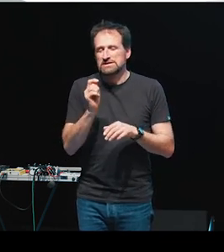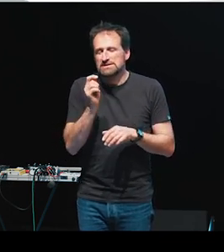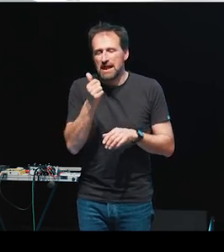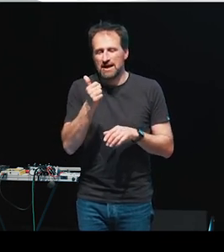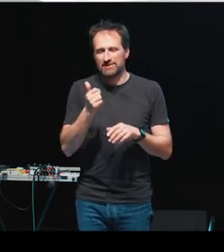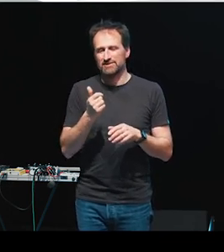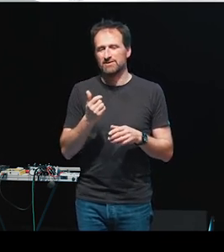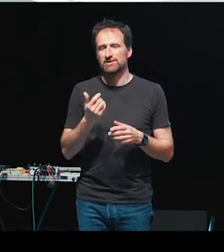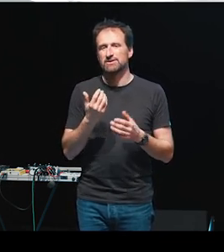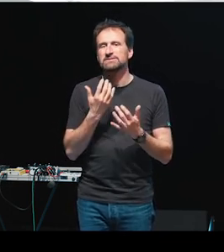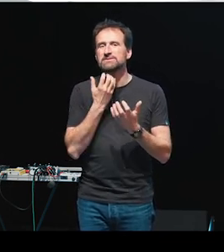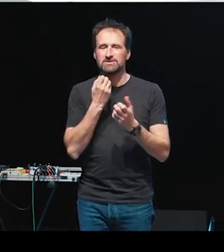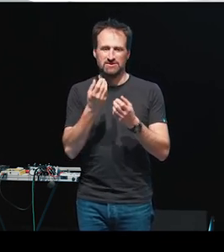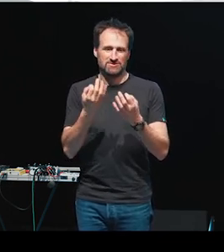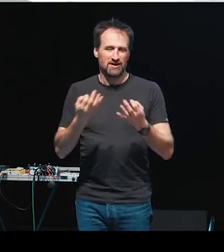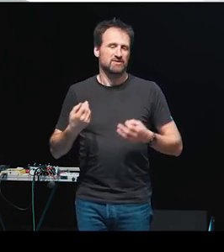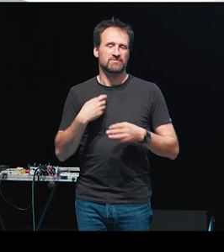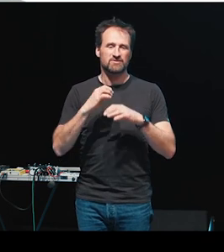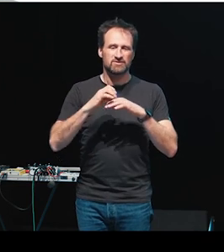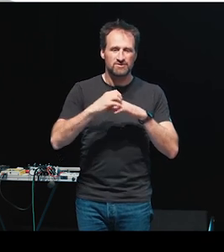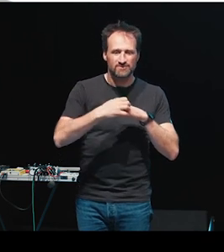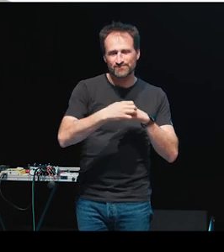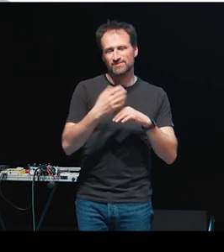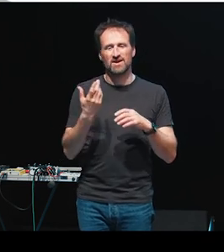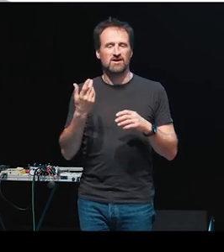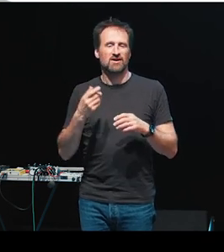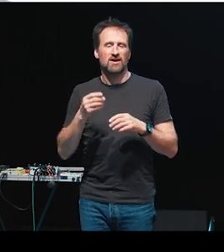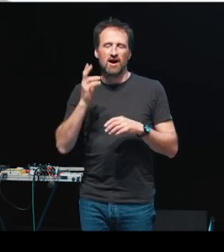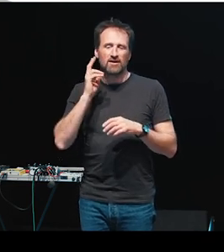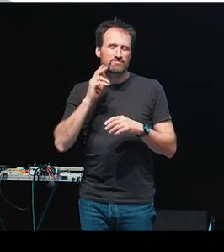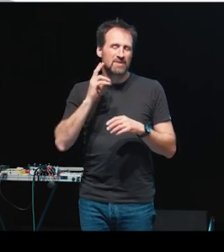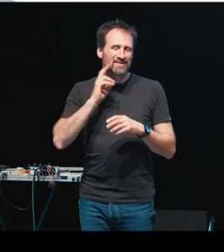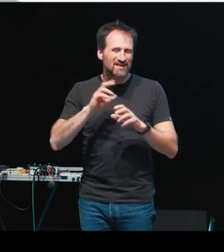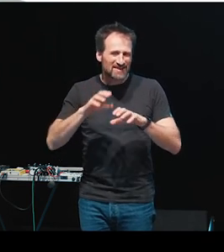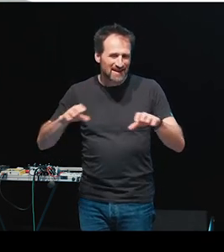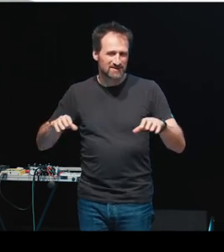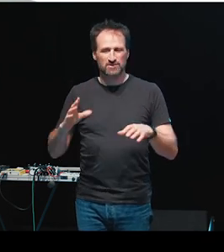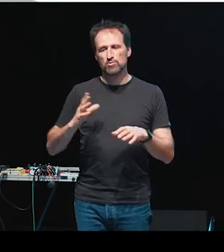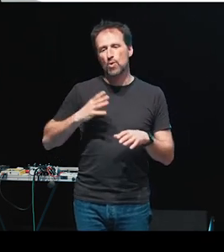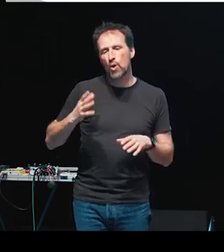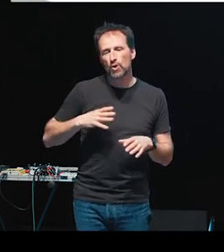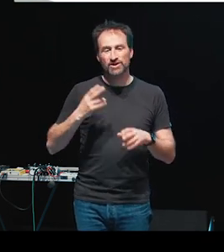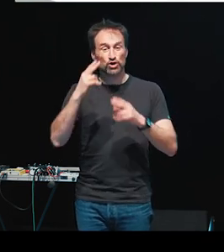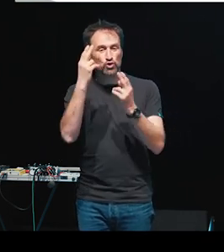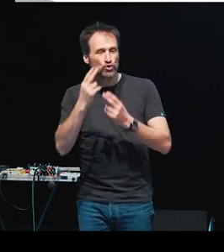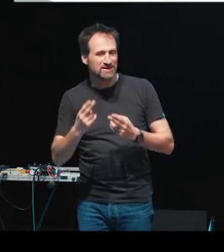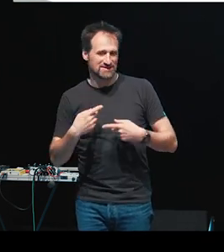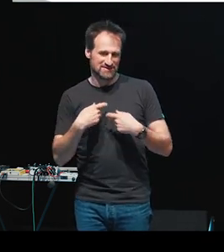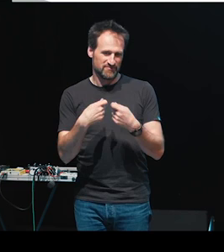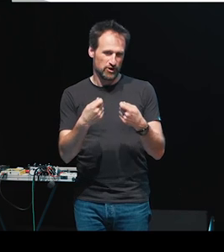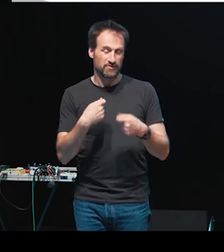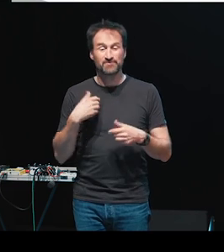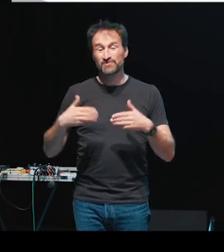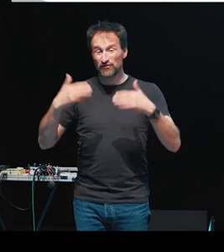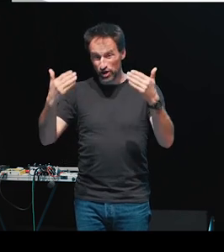antique, new and custom furniture, jewelry, fashion, and art. And our front-end team is all